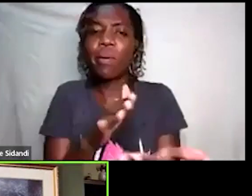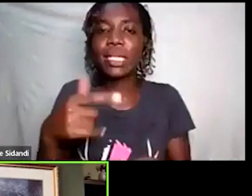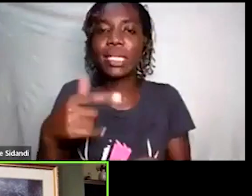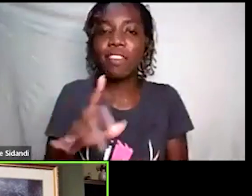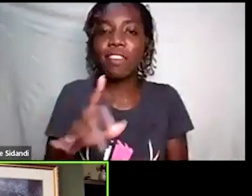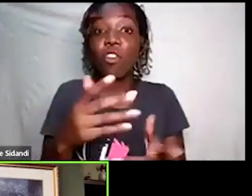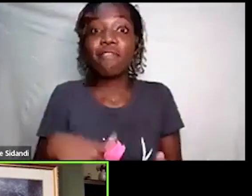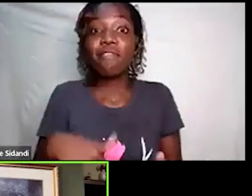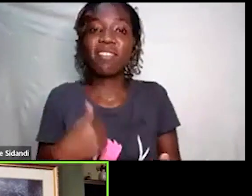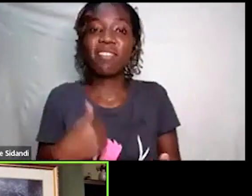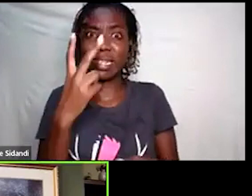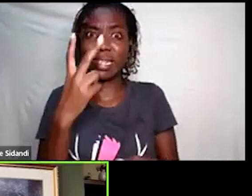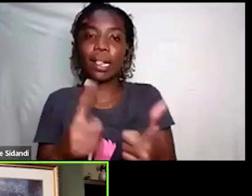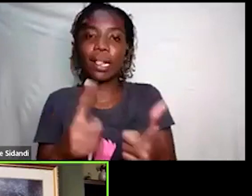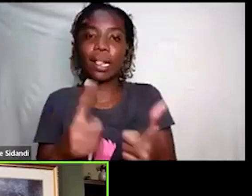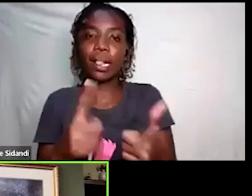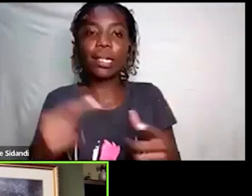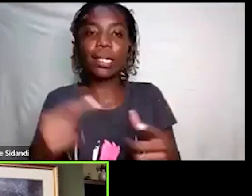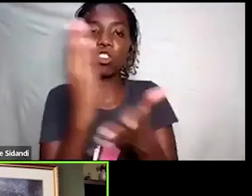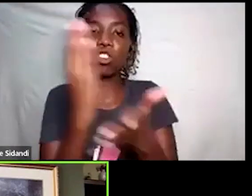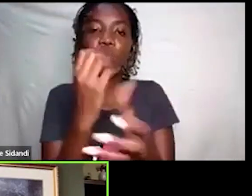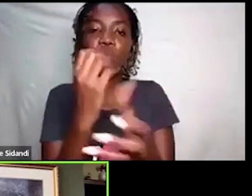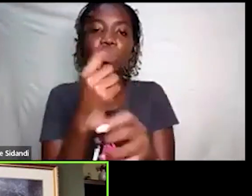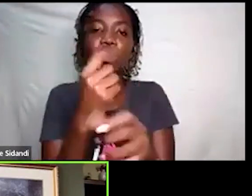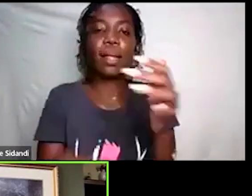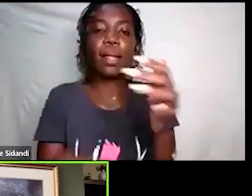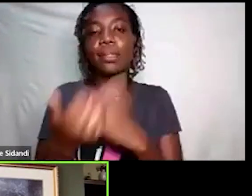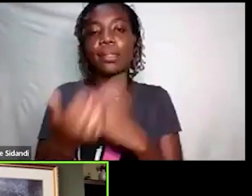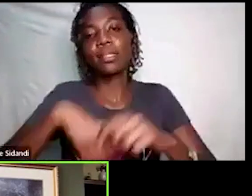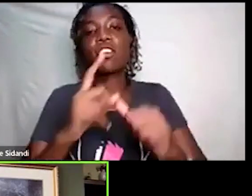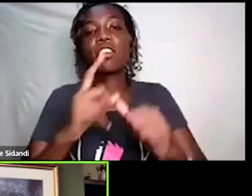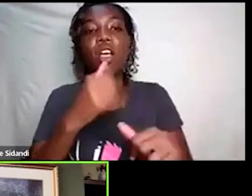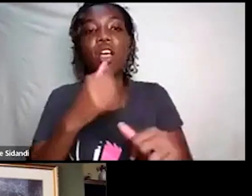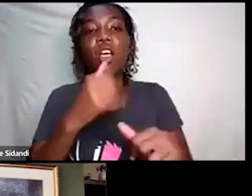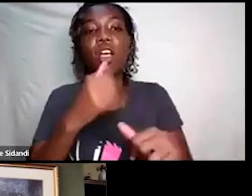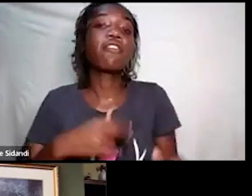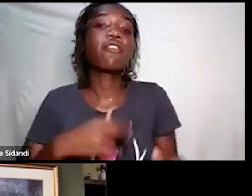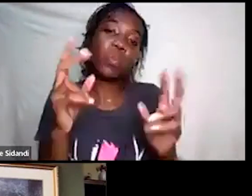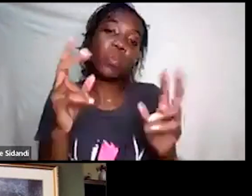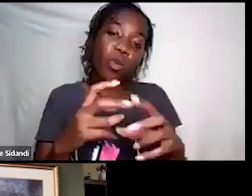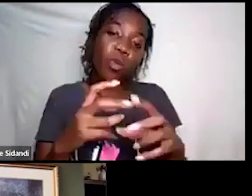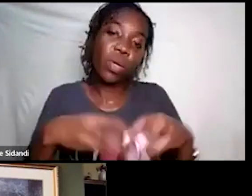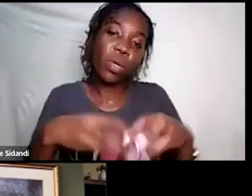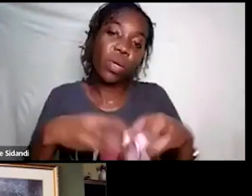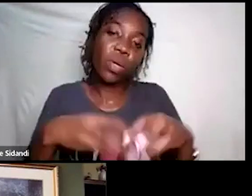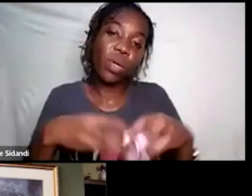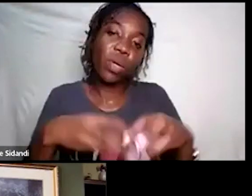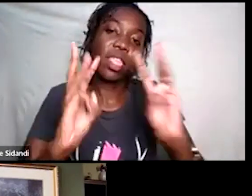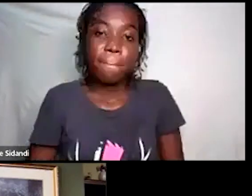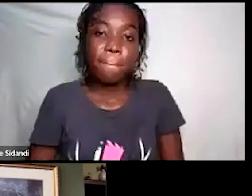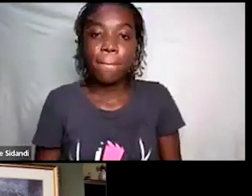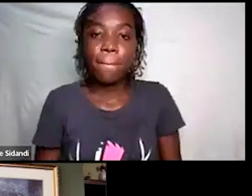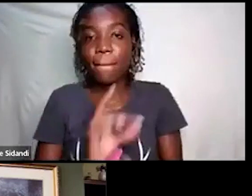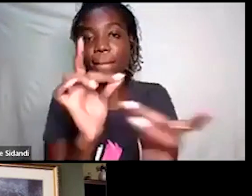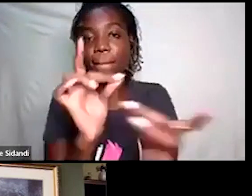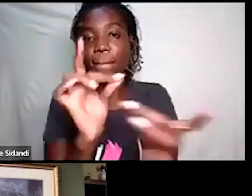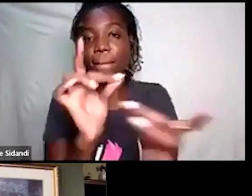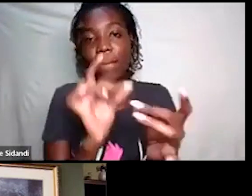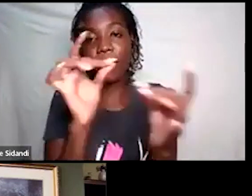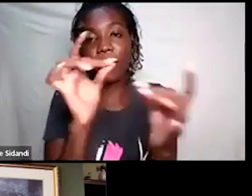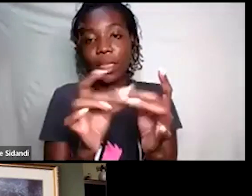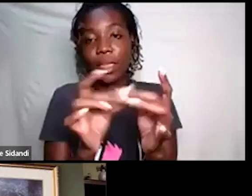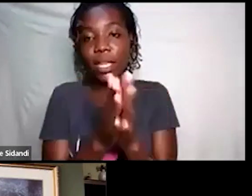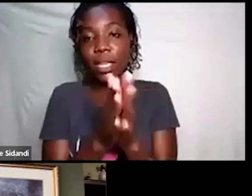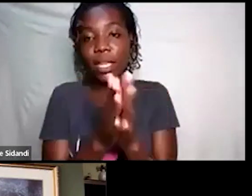doing. So there are those two methods of approach. Excellent, excellent. Thank you. And the chat, some people on the chat are asking